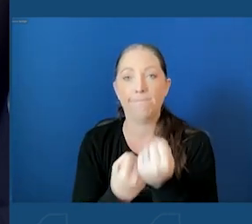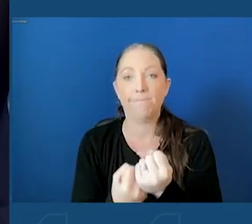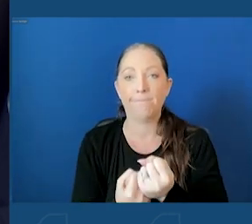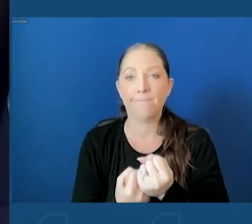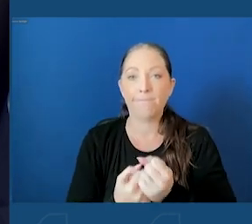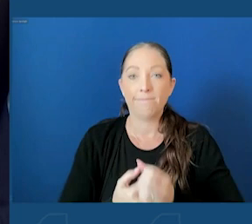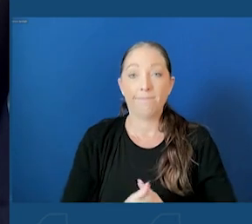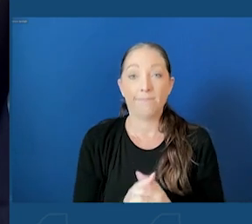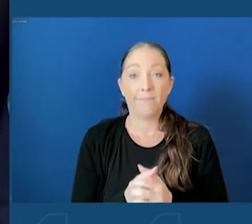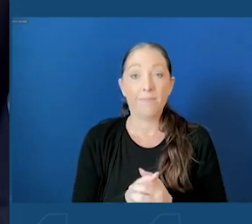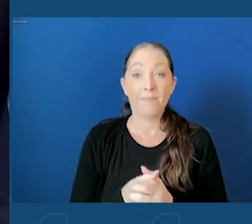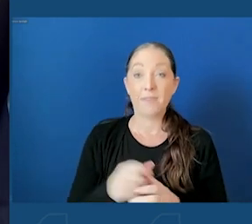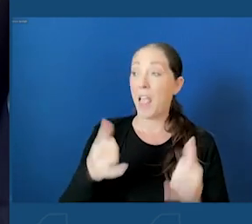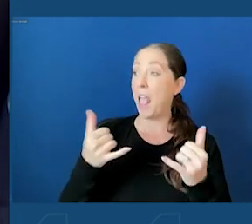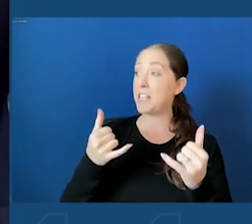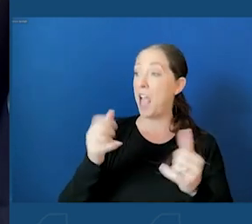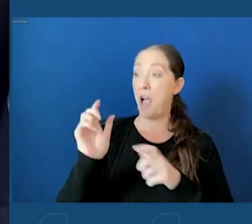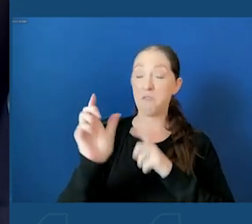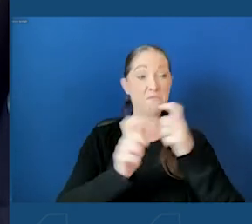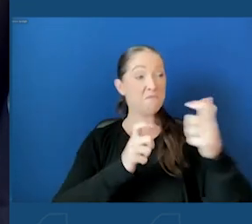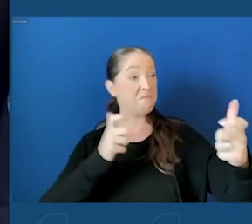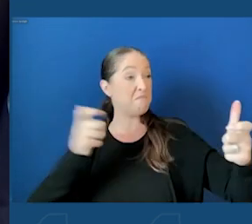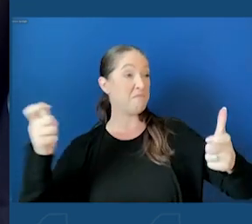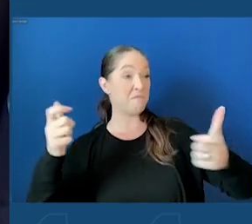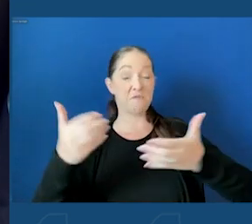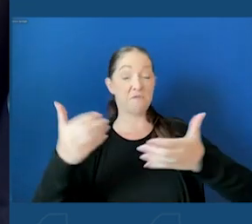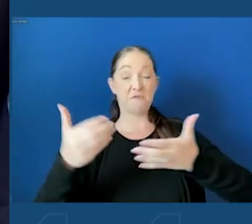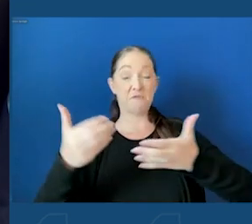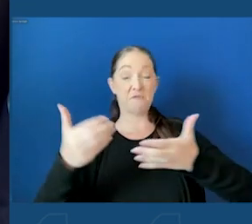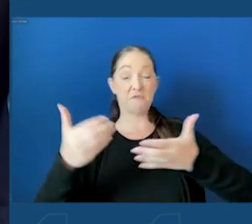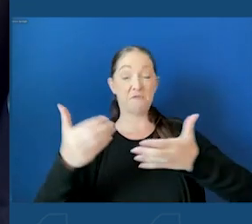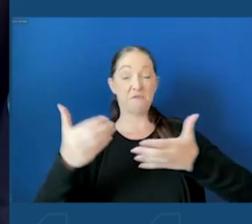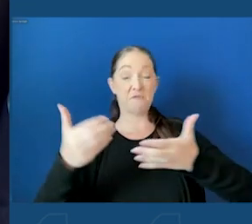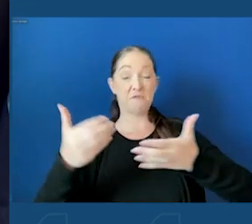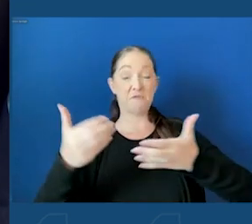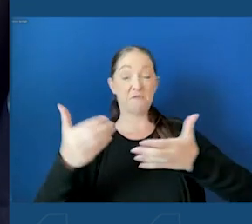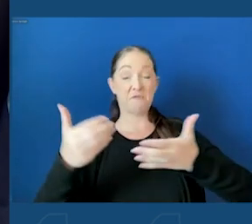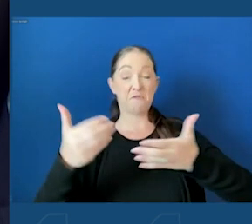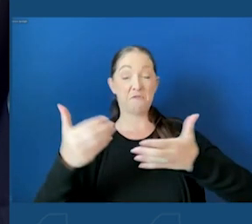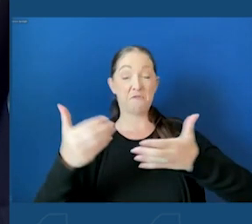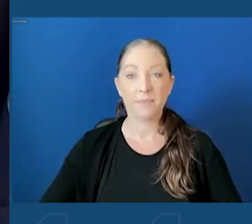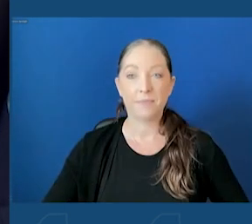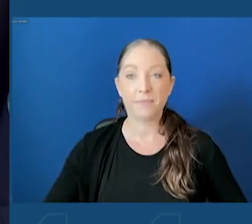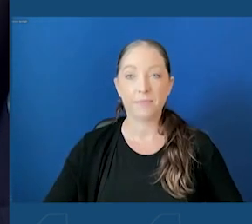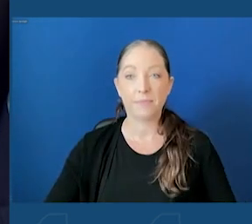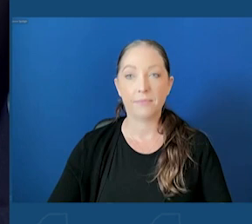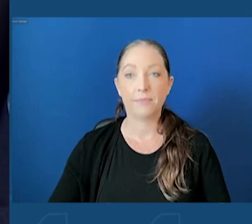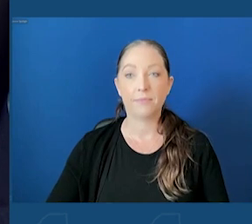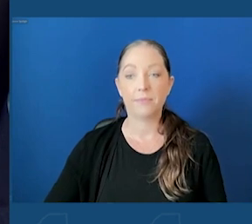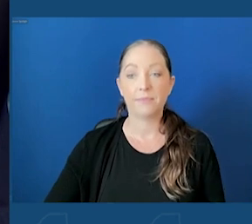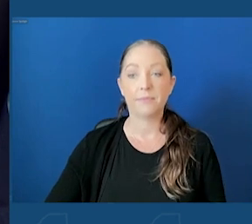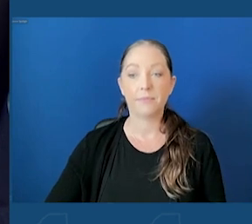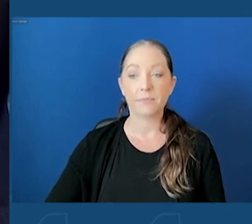It's a little bigger boat now. It's a newer boat. It's a boat we can all enjoy together.